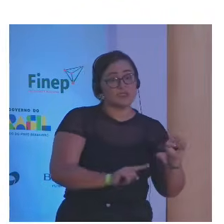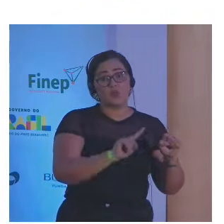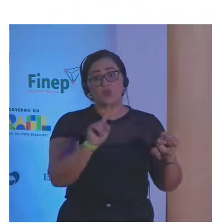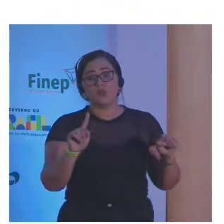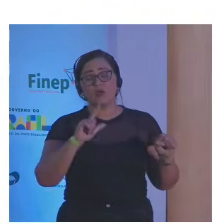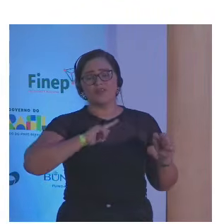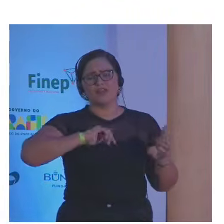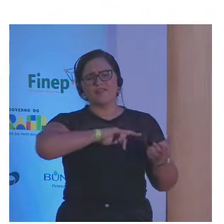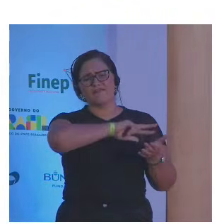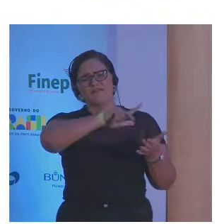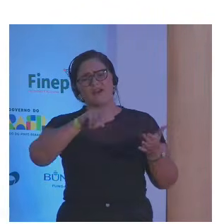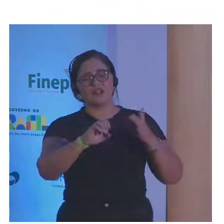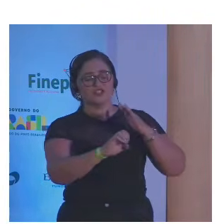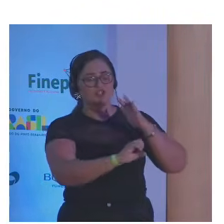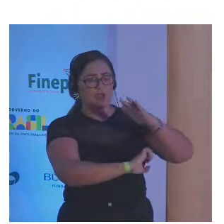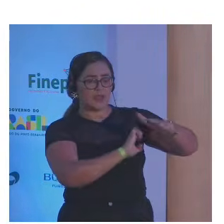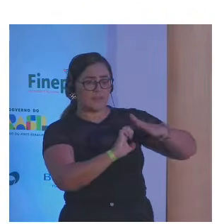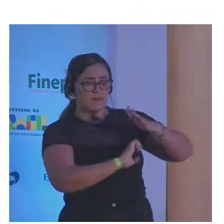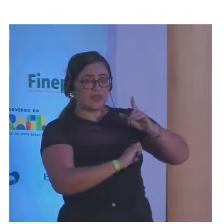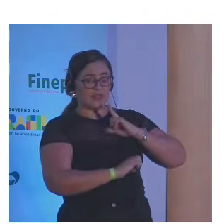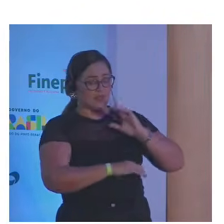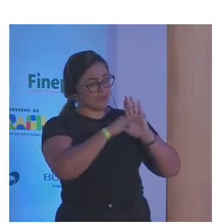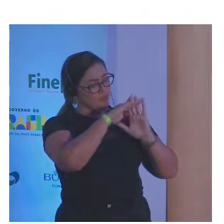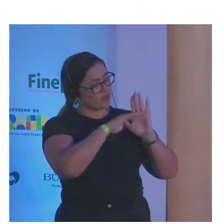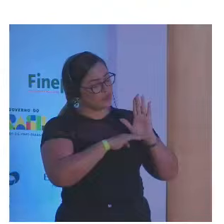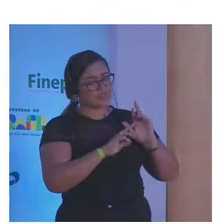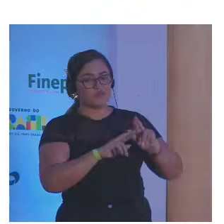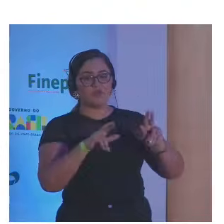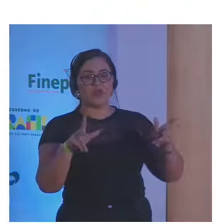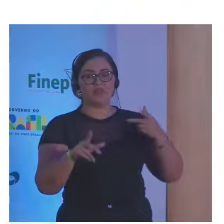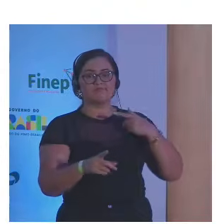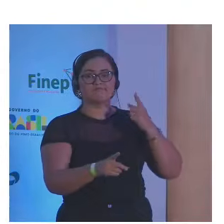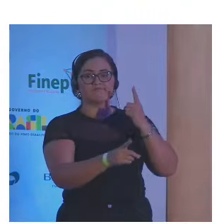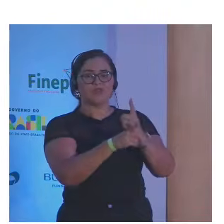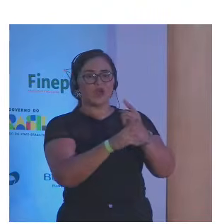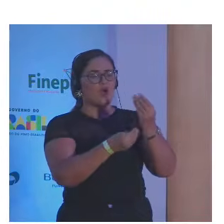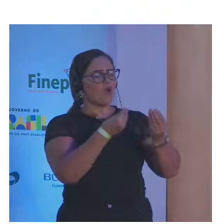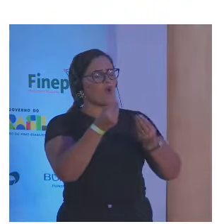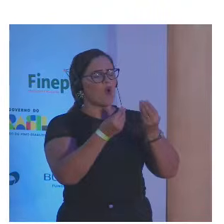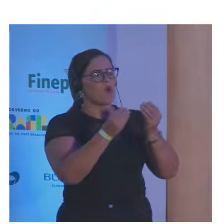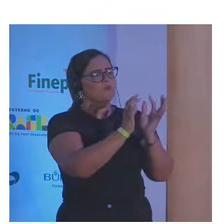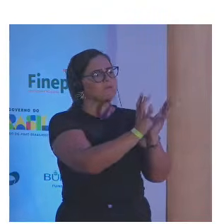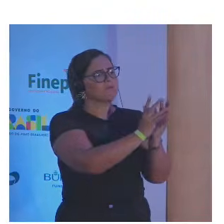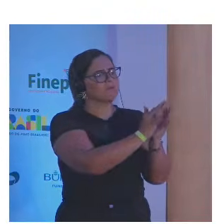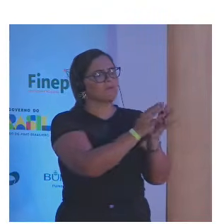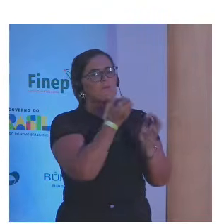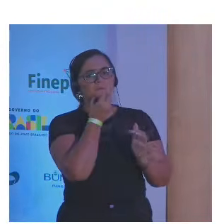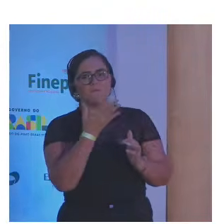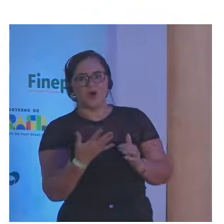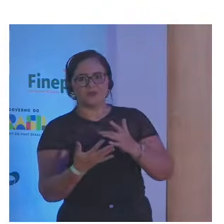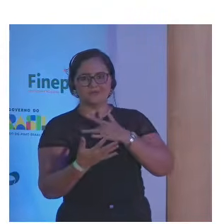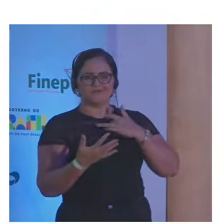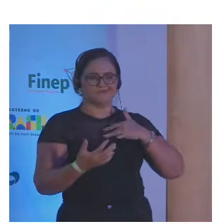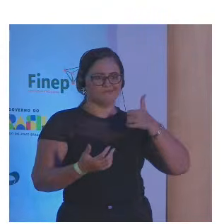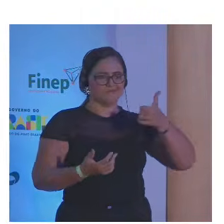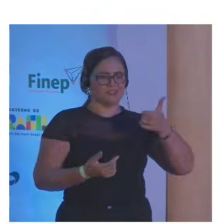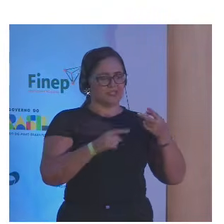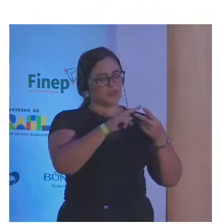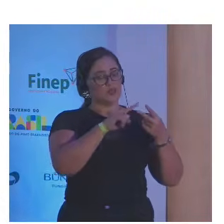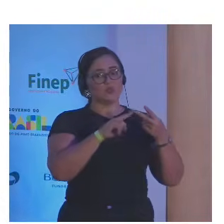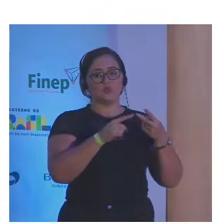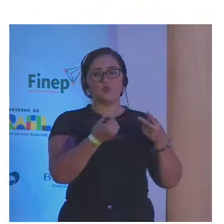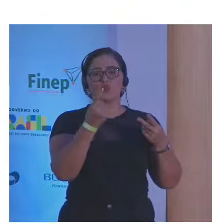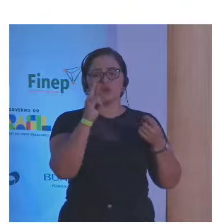different protocols to determine the state of the coral reefs. Two of them, one is the Healthy